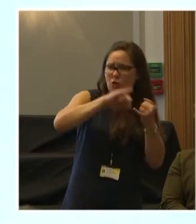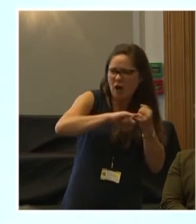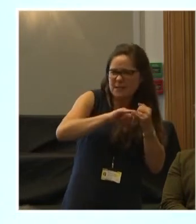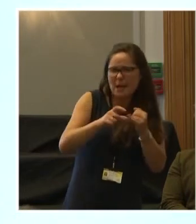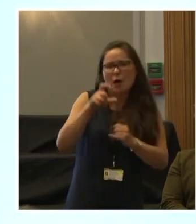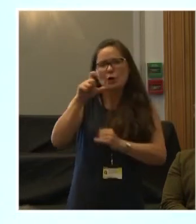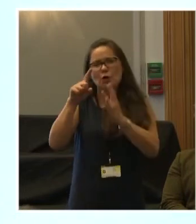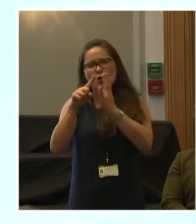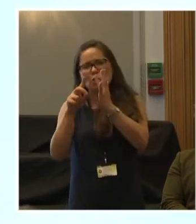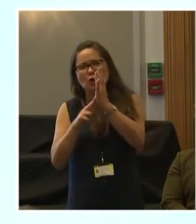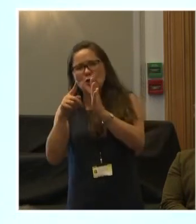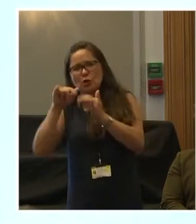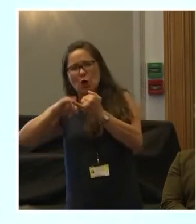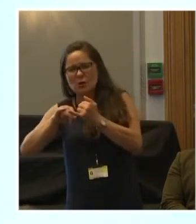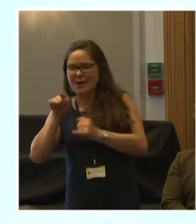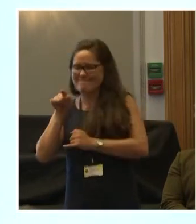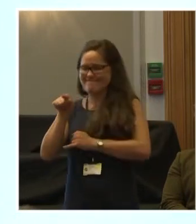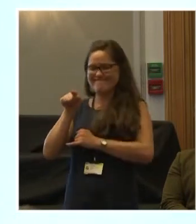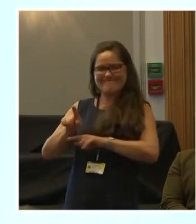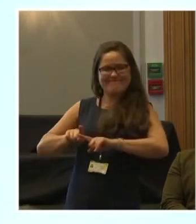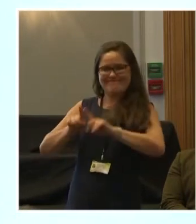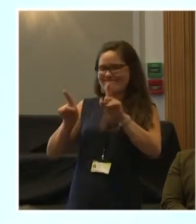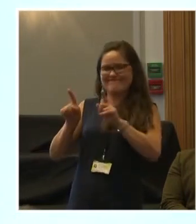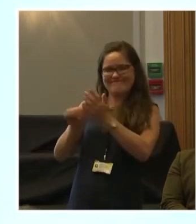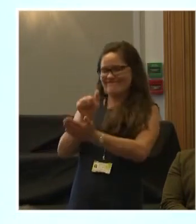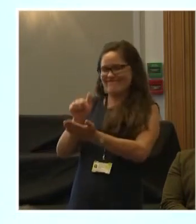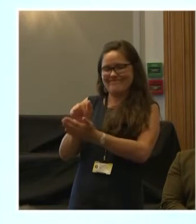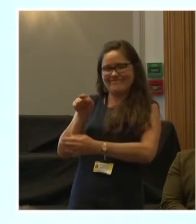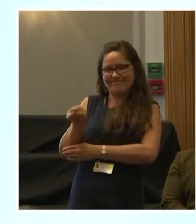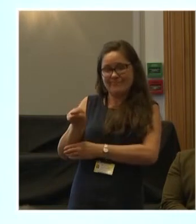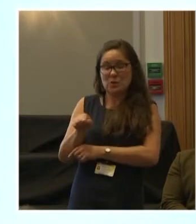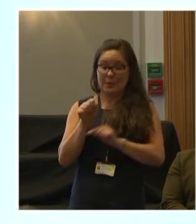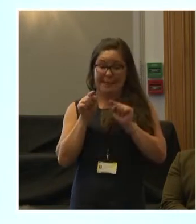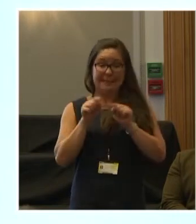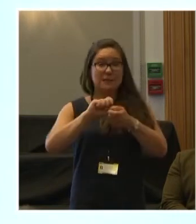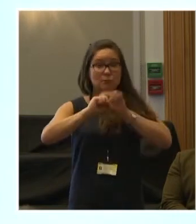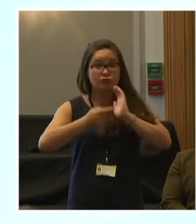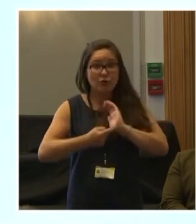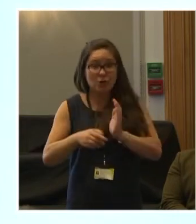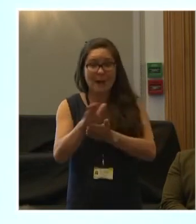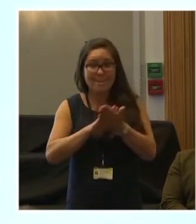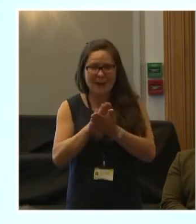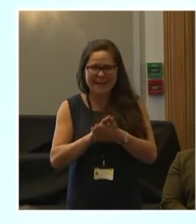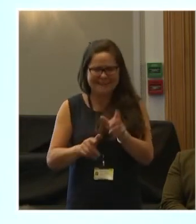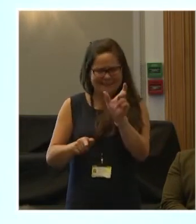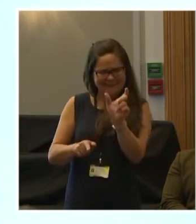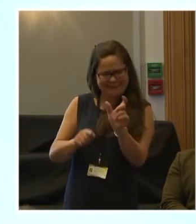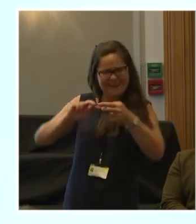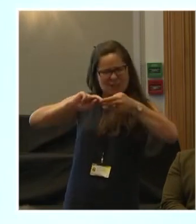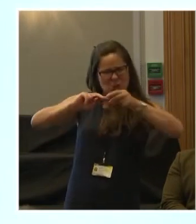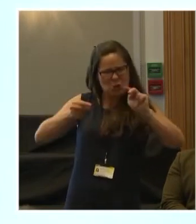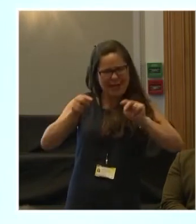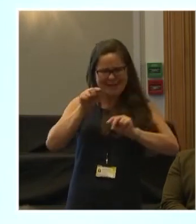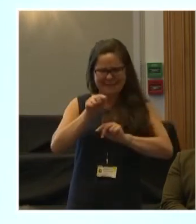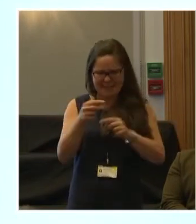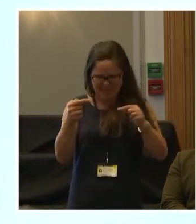doesn't turn out like it's supposed to. This project aims to understand how and why bits of the gene are skipped, and to prevent